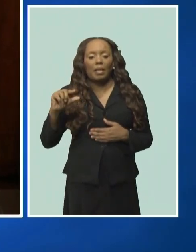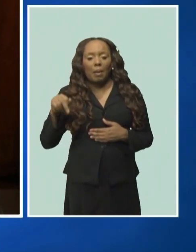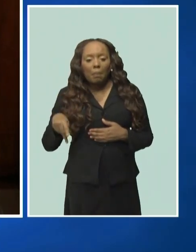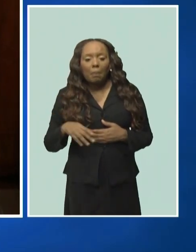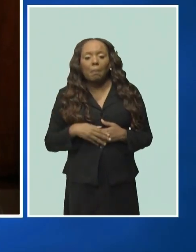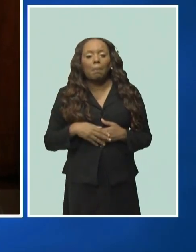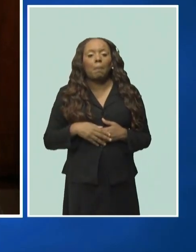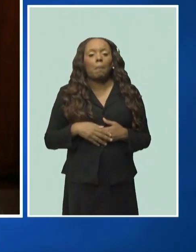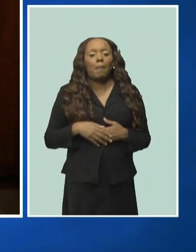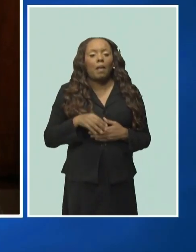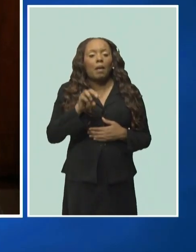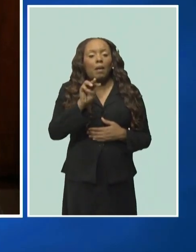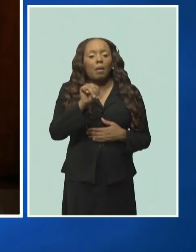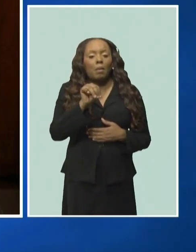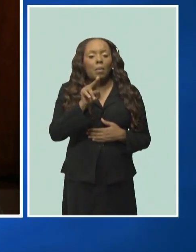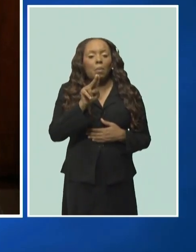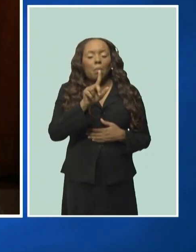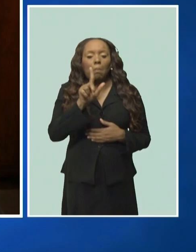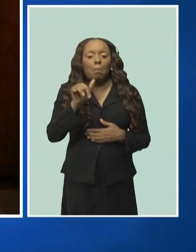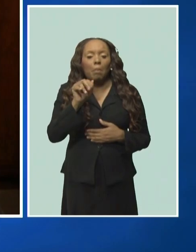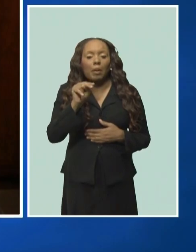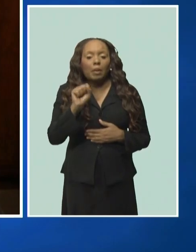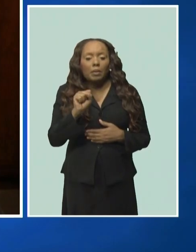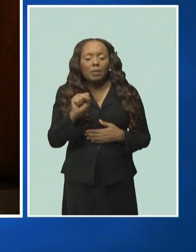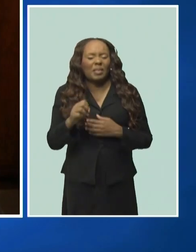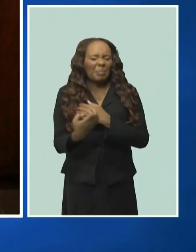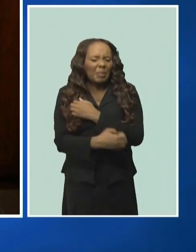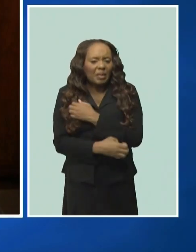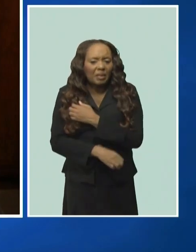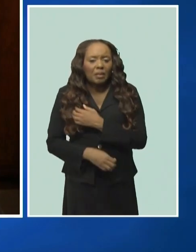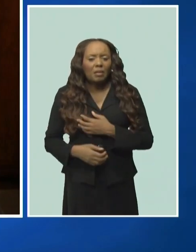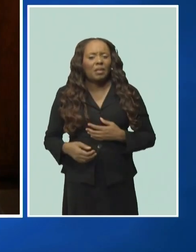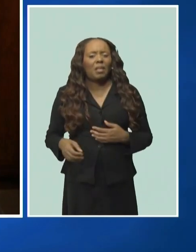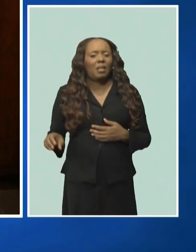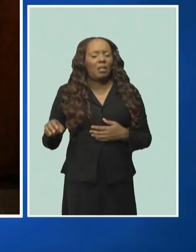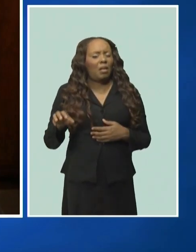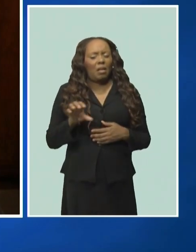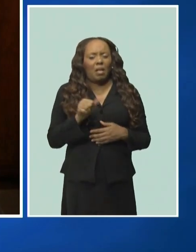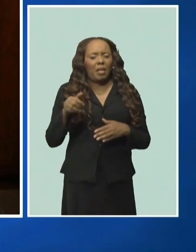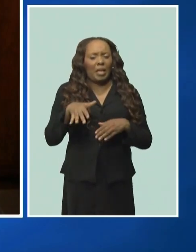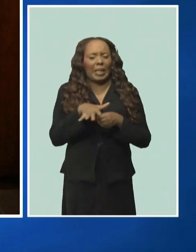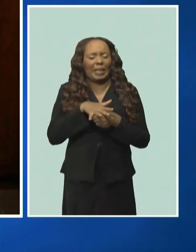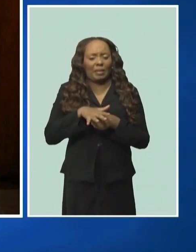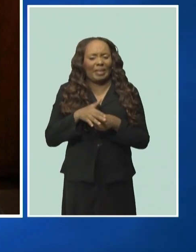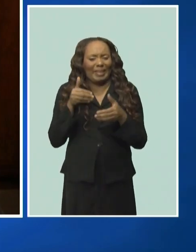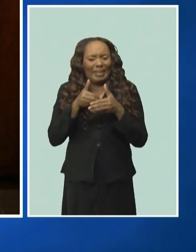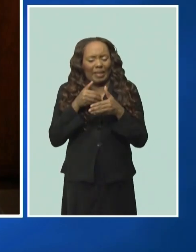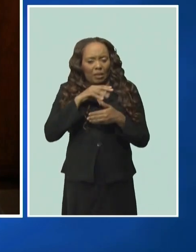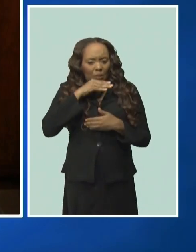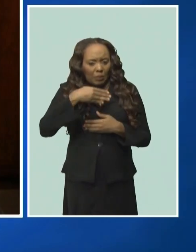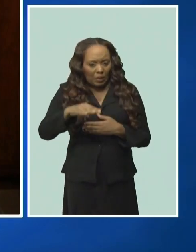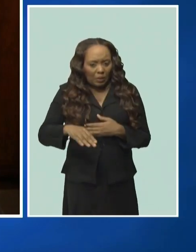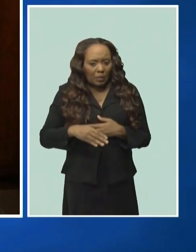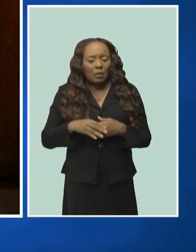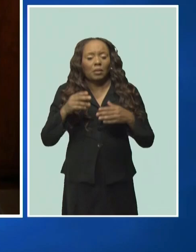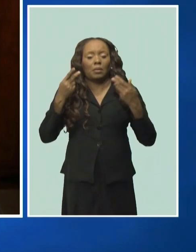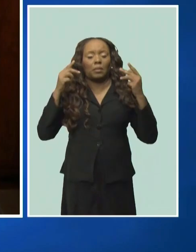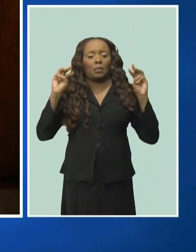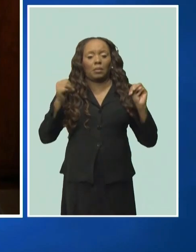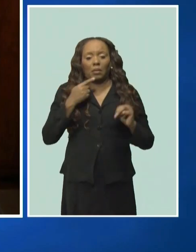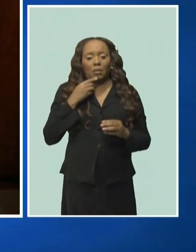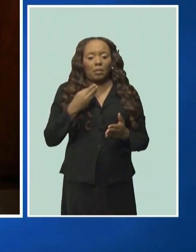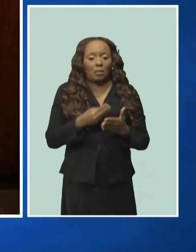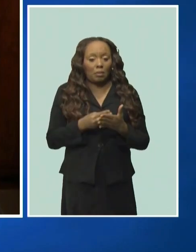directly enjoy the beach's ecosystem services that make recreation and other activities possible. Prime Minister Motley says the